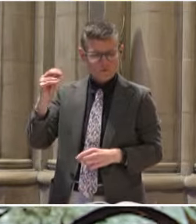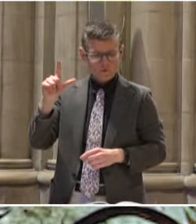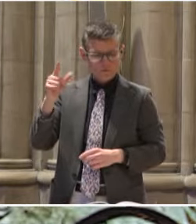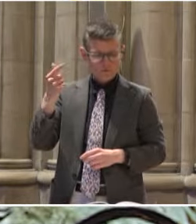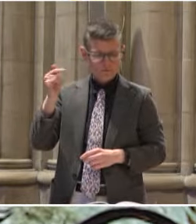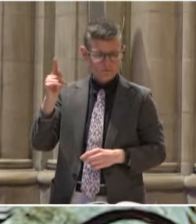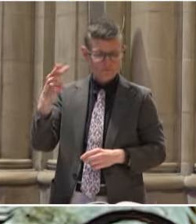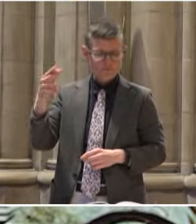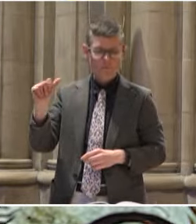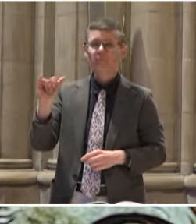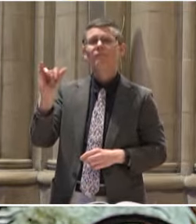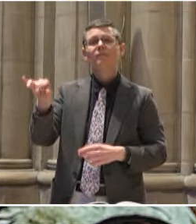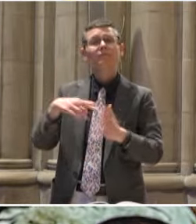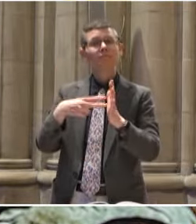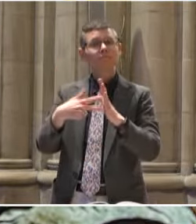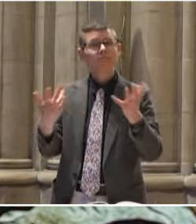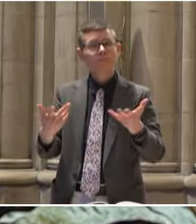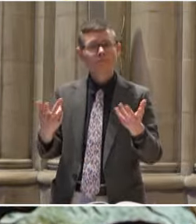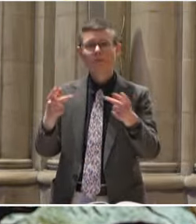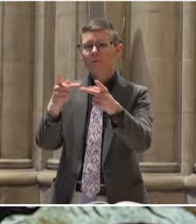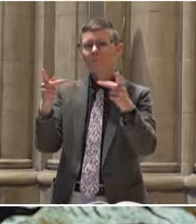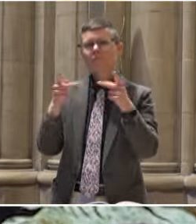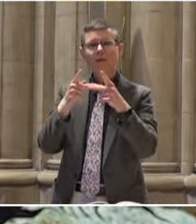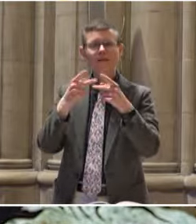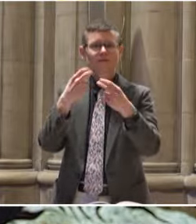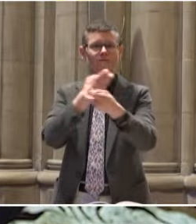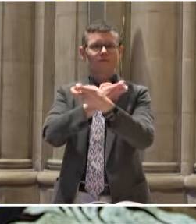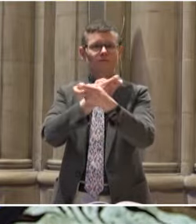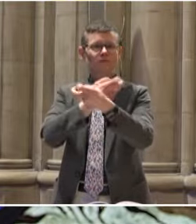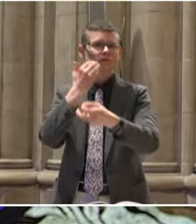which means the place of a skull.